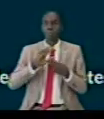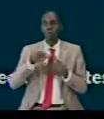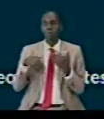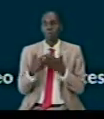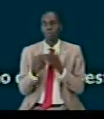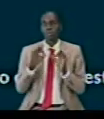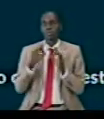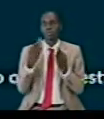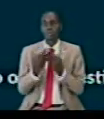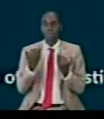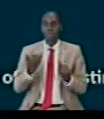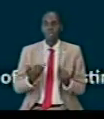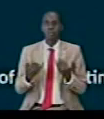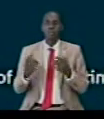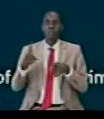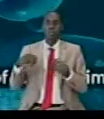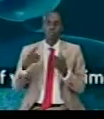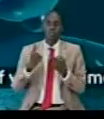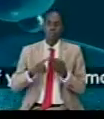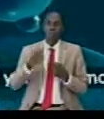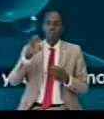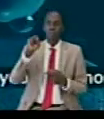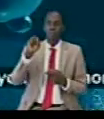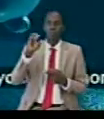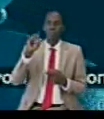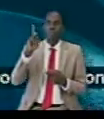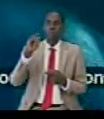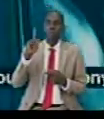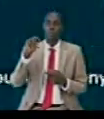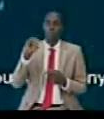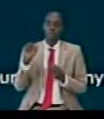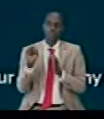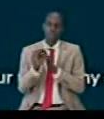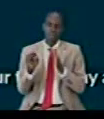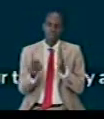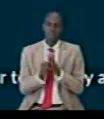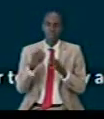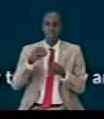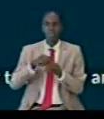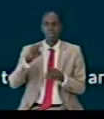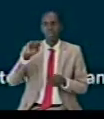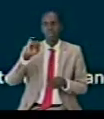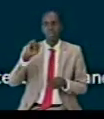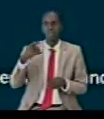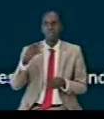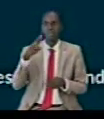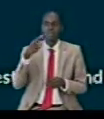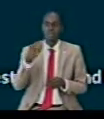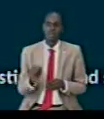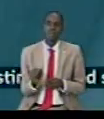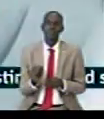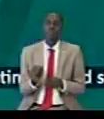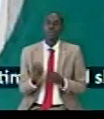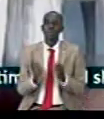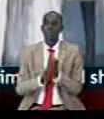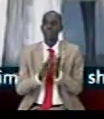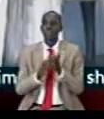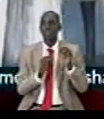northern Nigeria, Sokoto State, Sokoto Live. Praise the